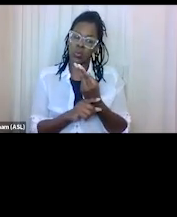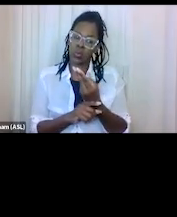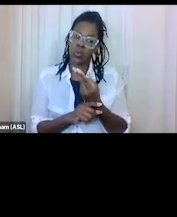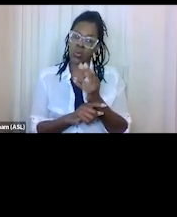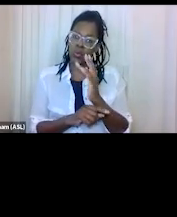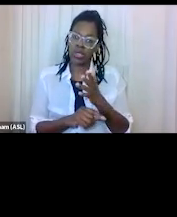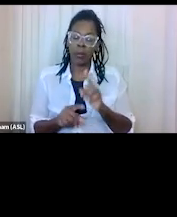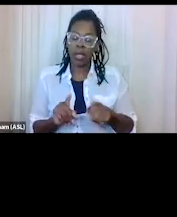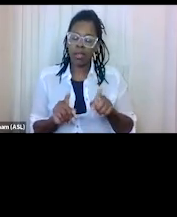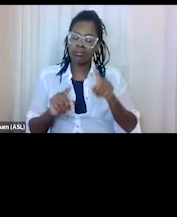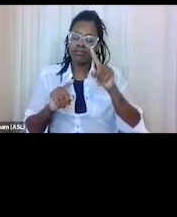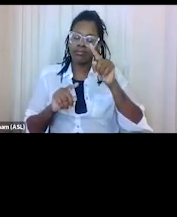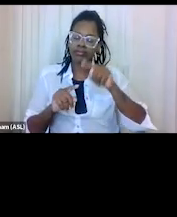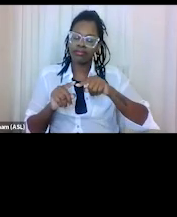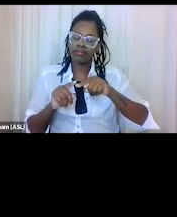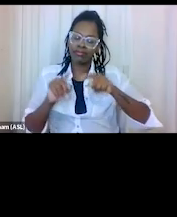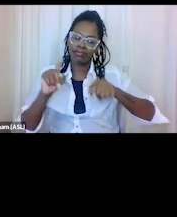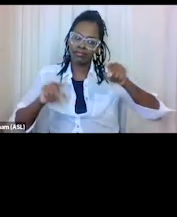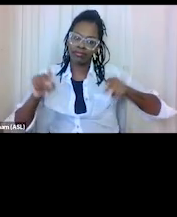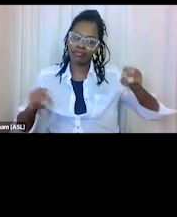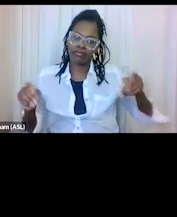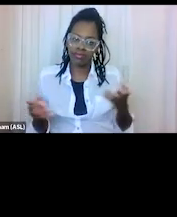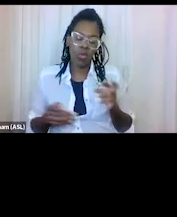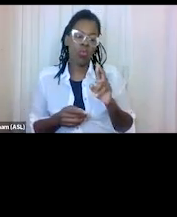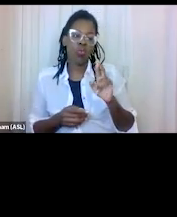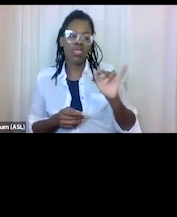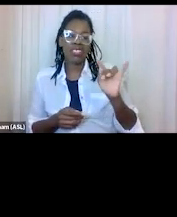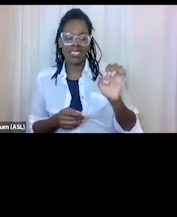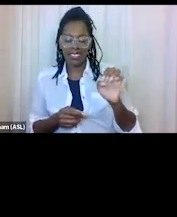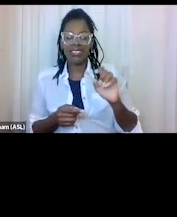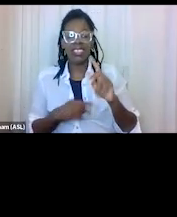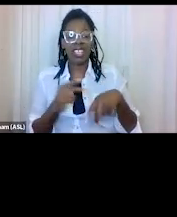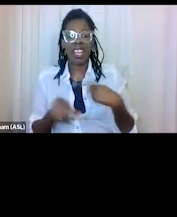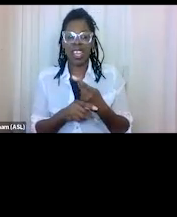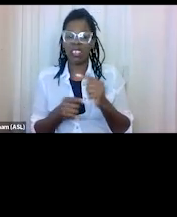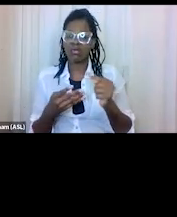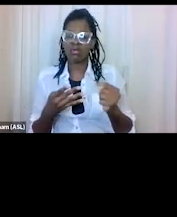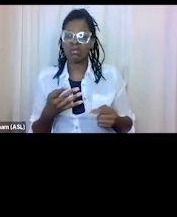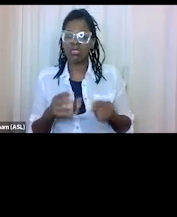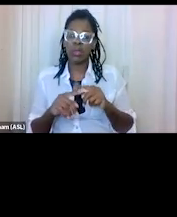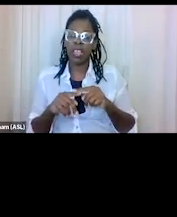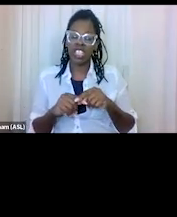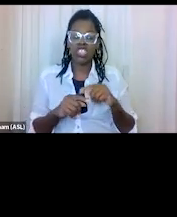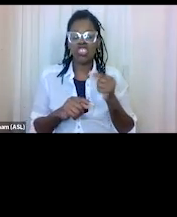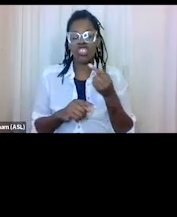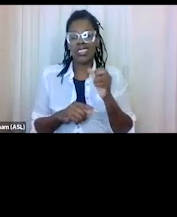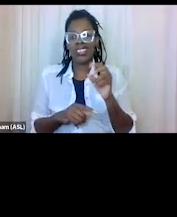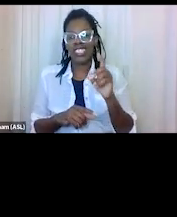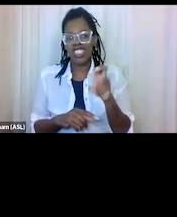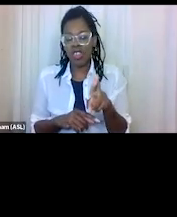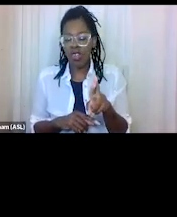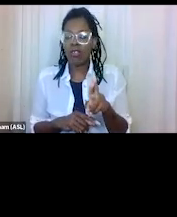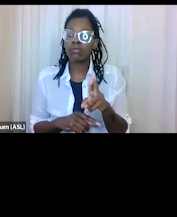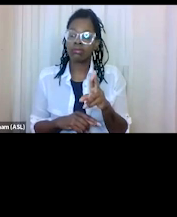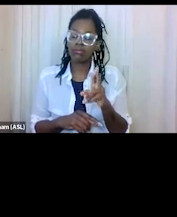lot of variability in this use. So the rates and types of substance use vary by gender. Young men are more likely to use